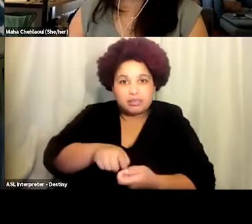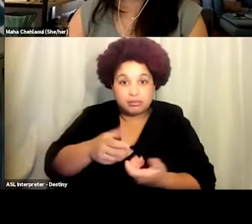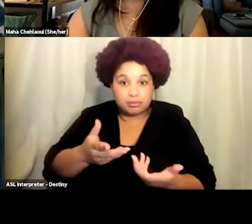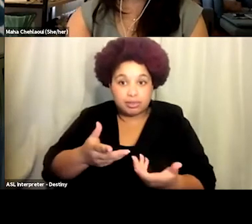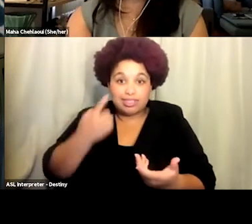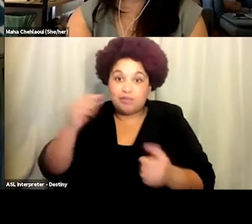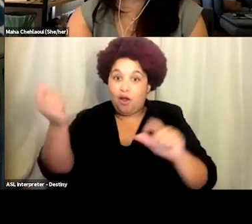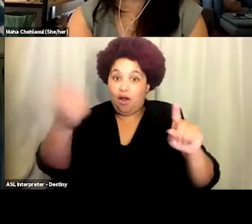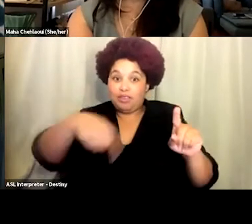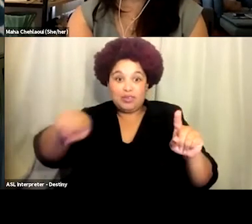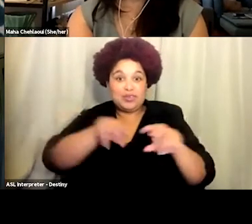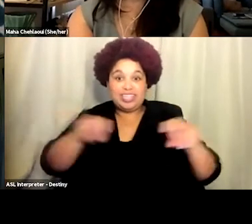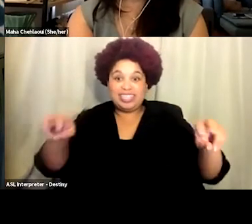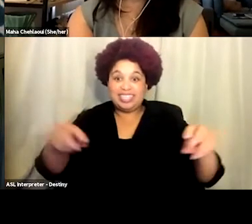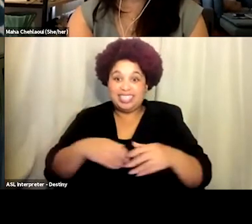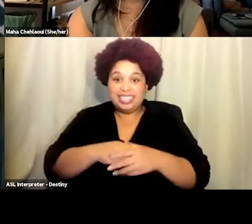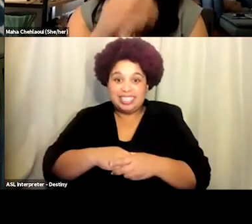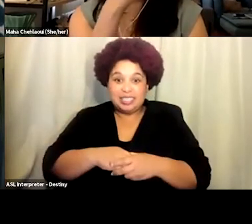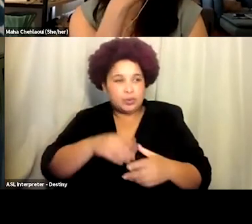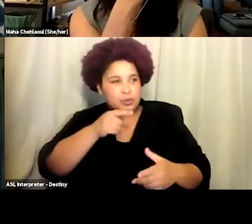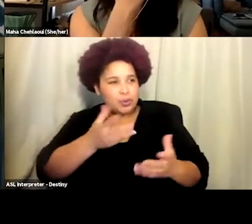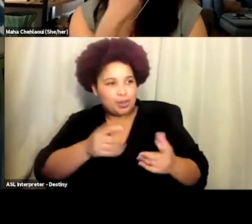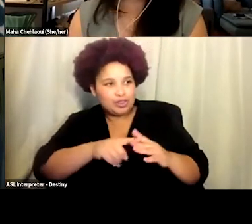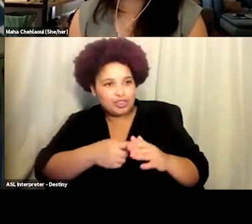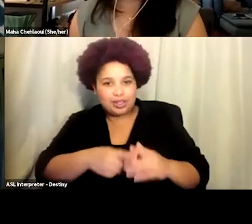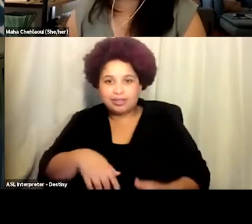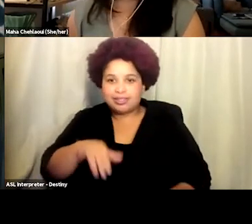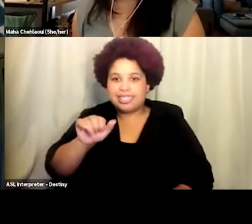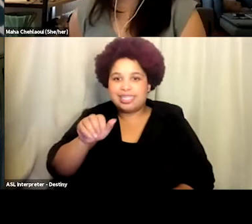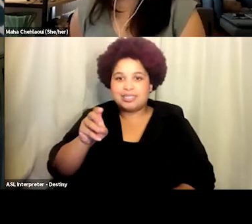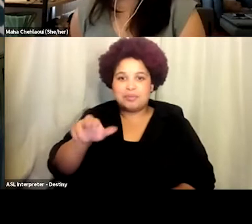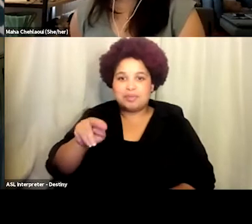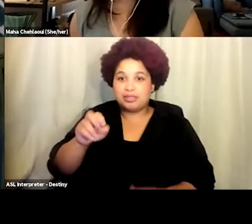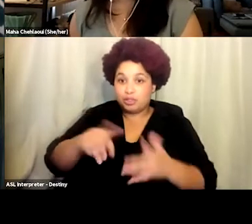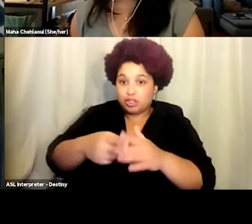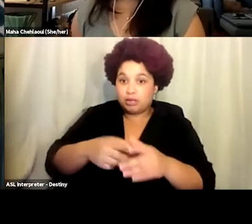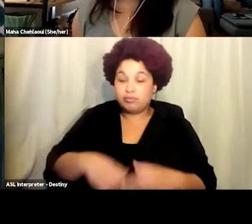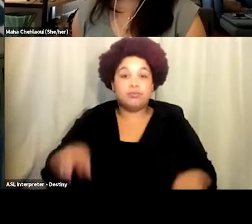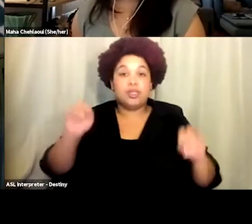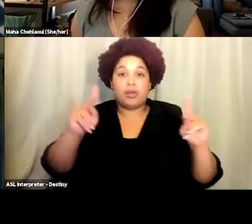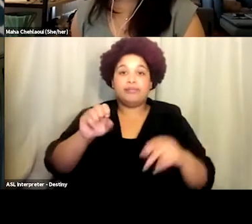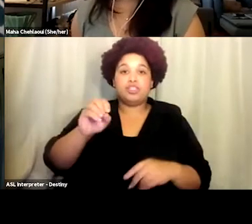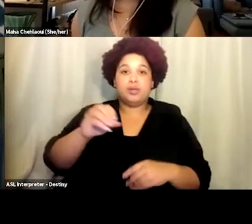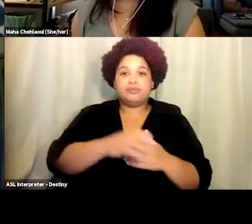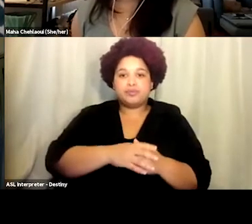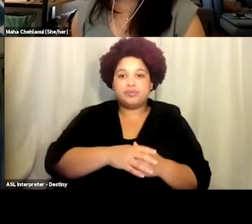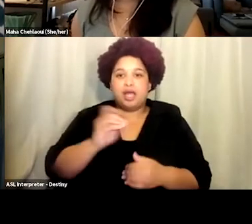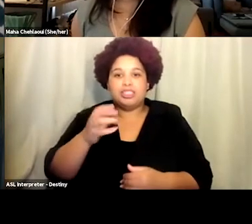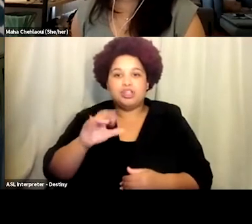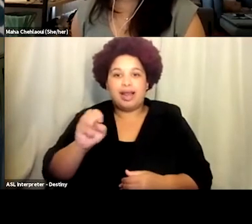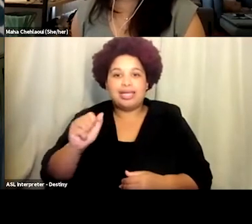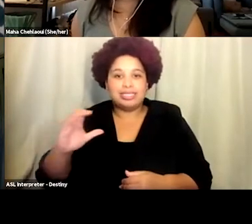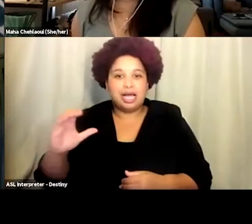This is for everybody in the conversation. Who would you like to go first? Yasmine, why don't you start since you jumped on? Okay, so Oscar Isaac is